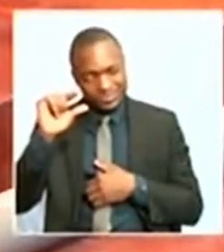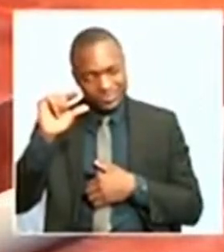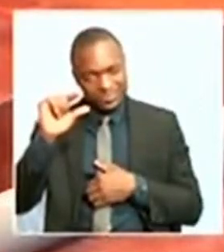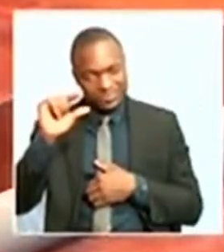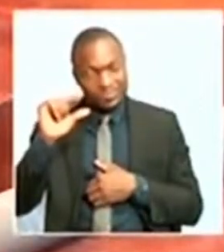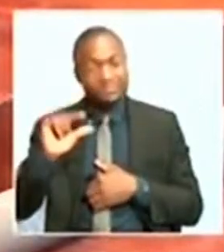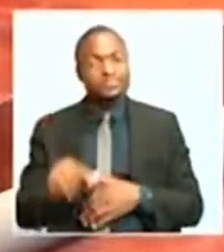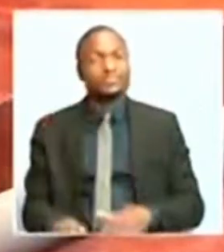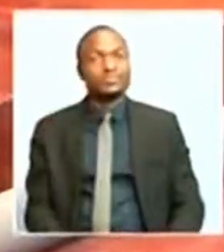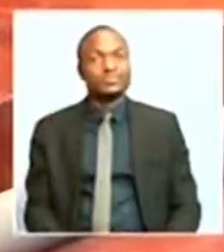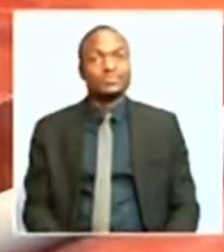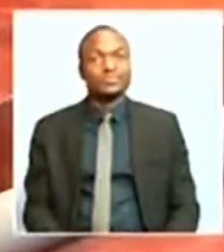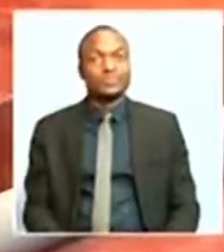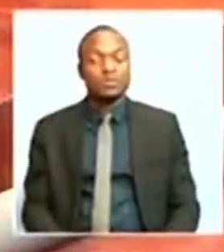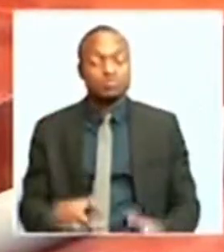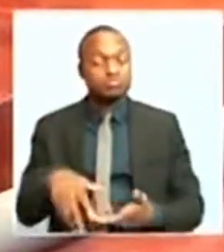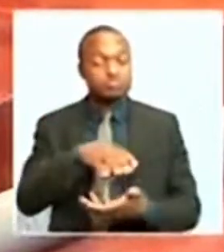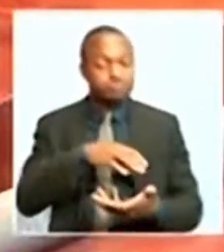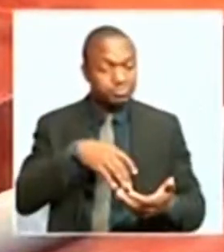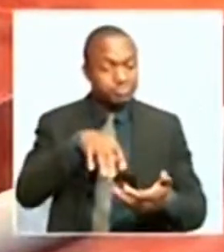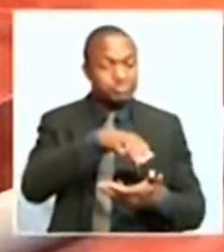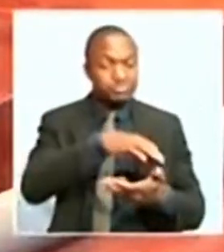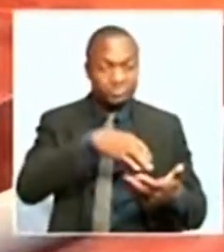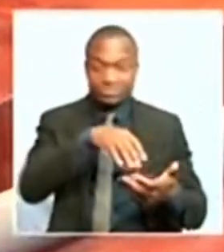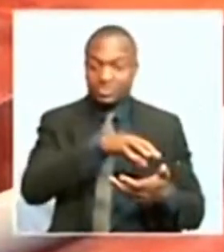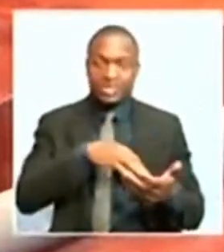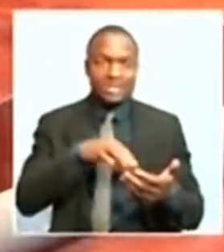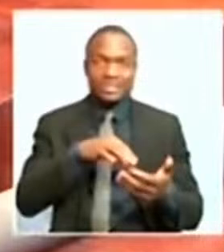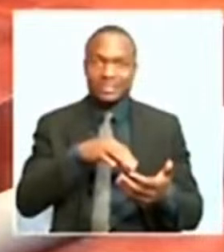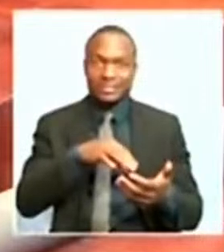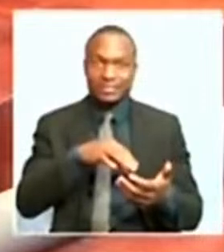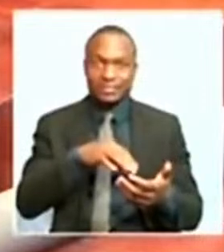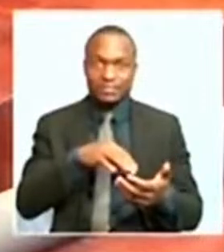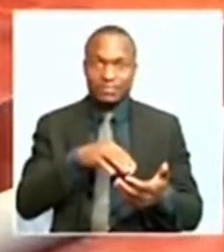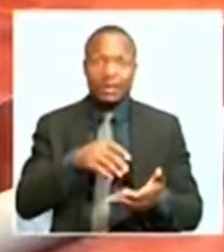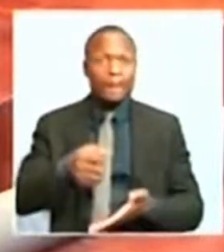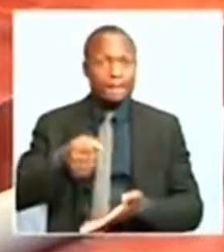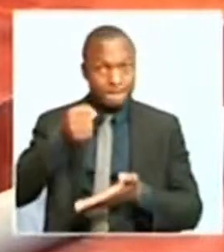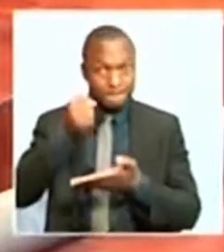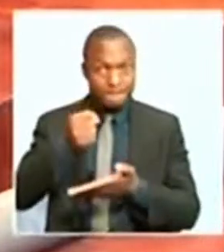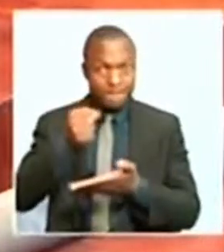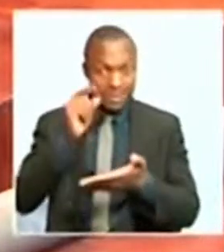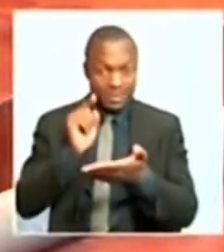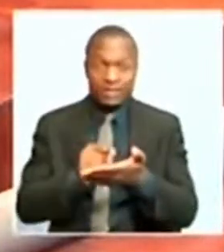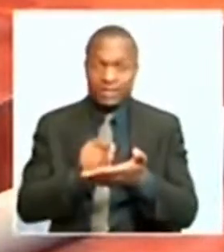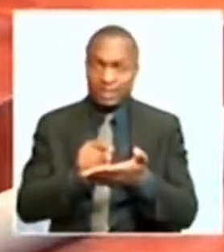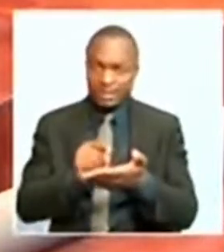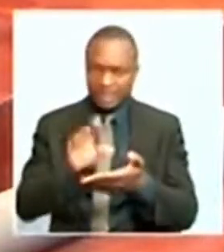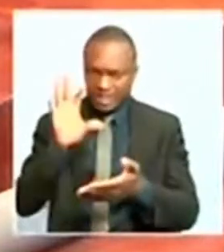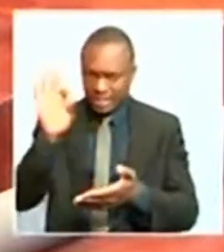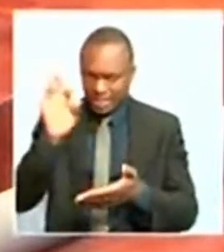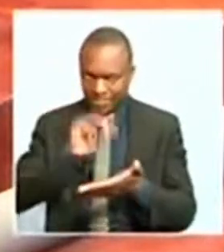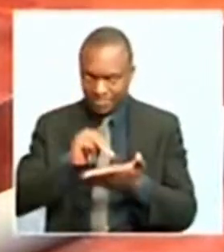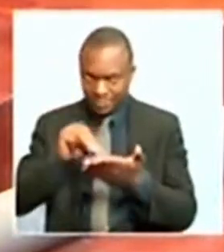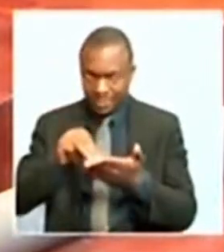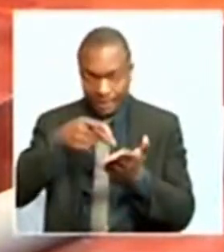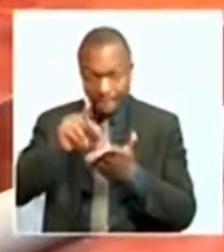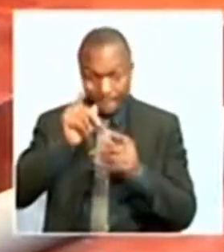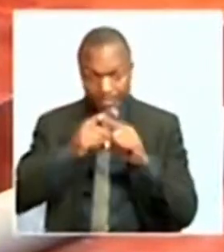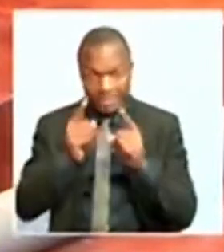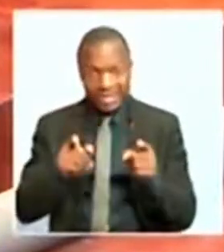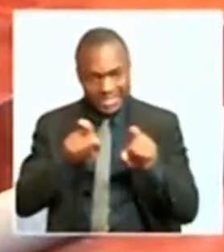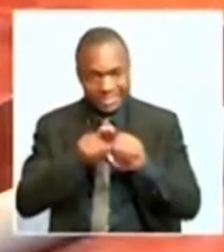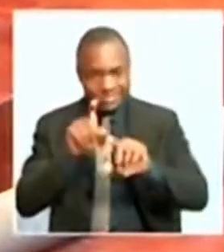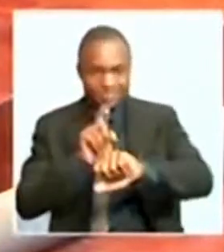minimal disruption of the budget. Like I said, this year we had a $9.9 million payment, but I think in the